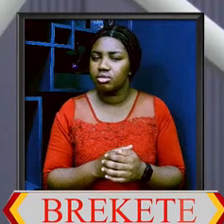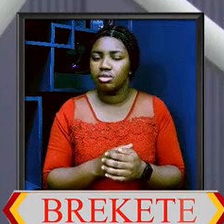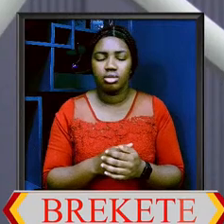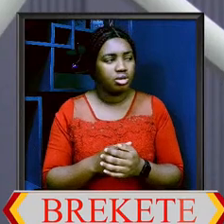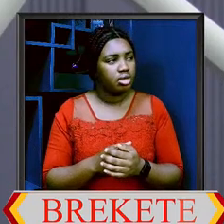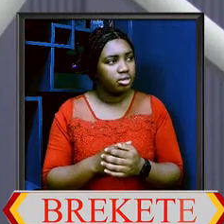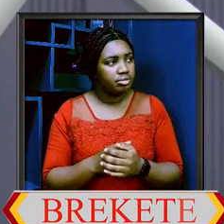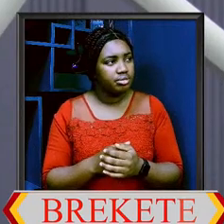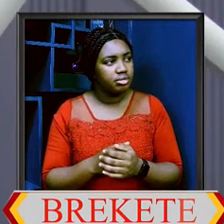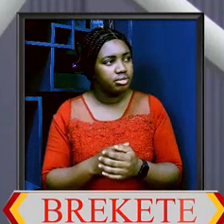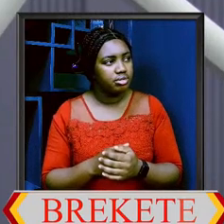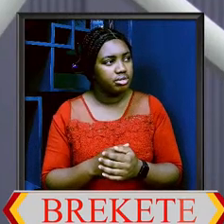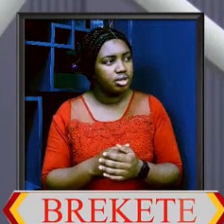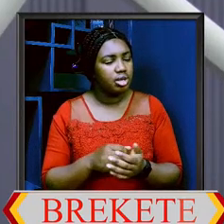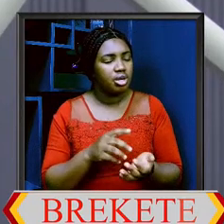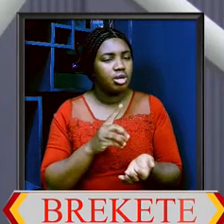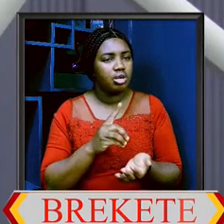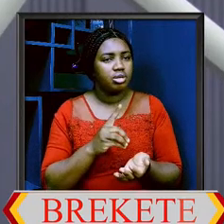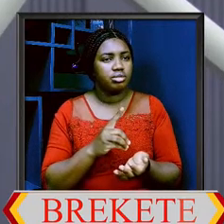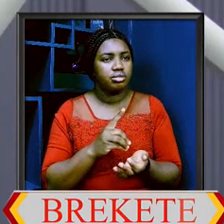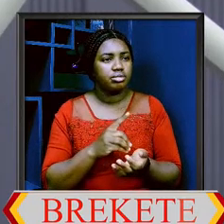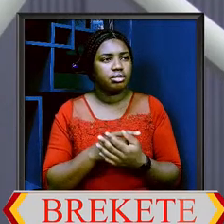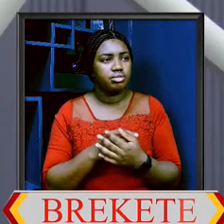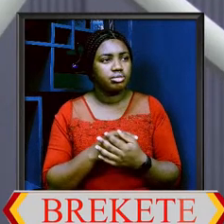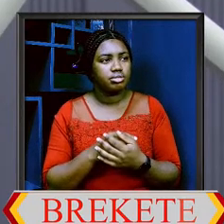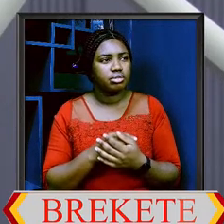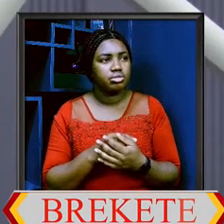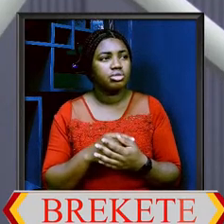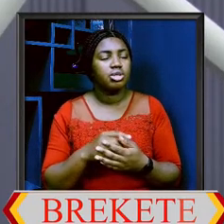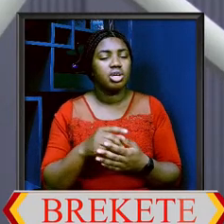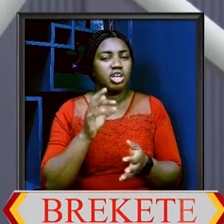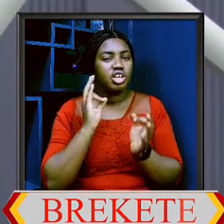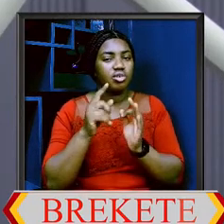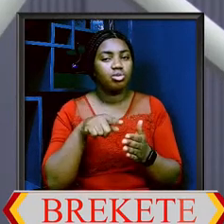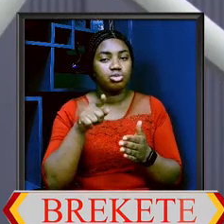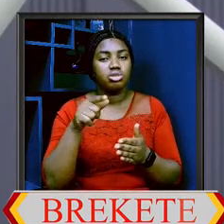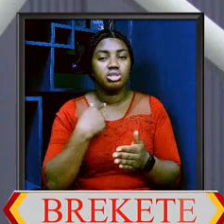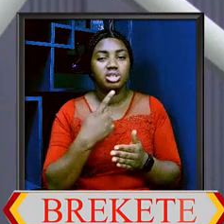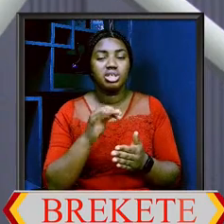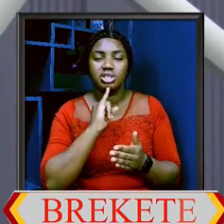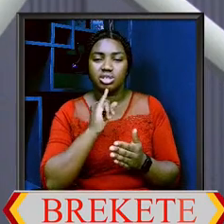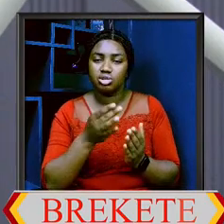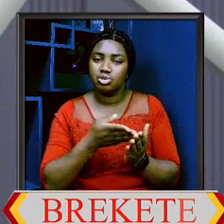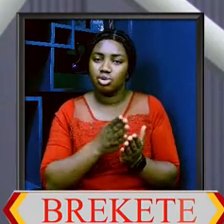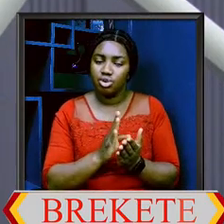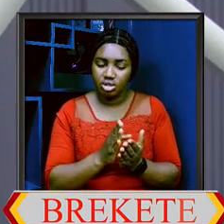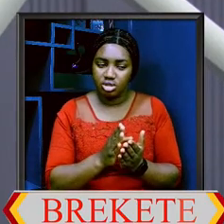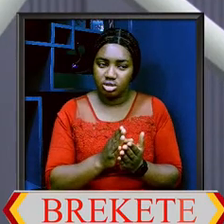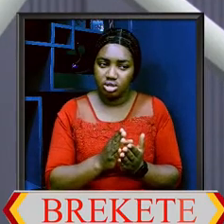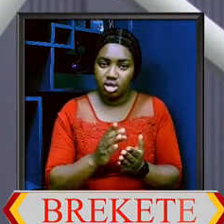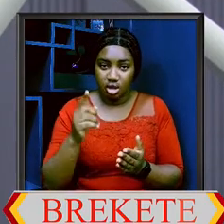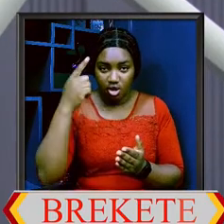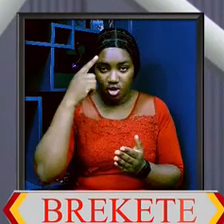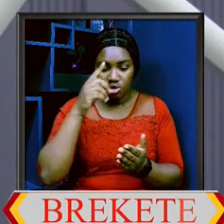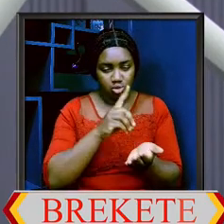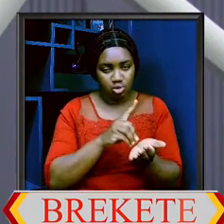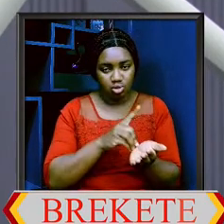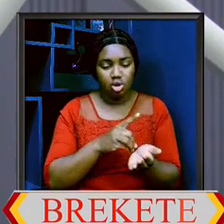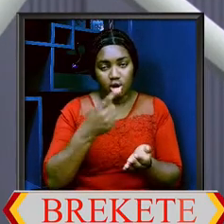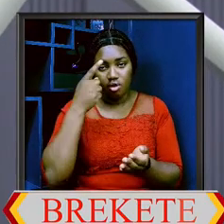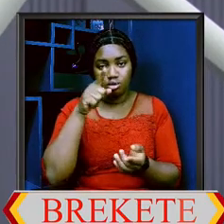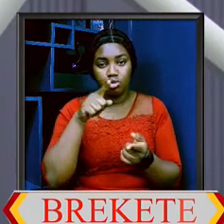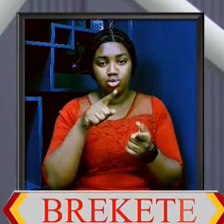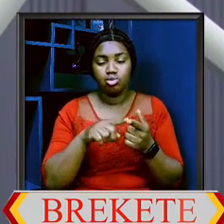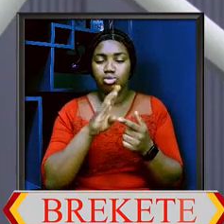right I guarantee correct Dr for you to be sure